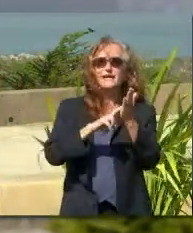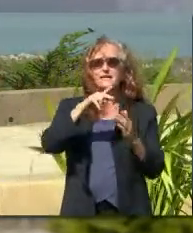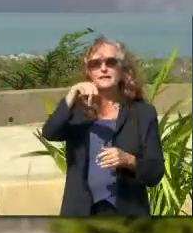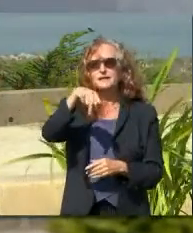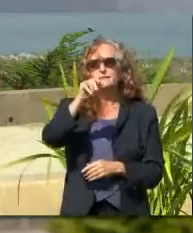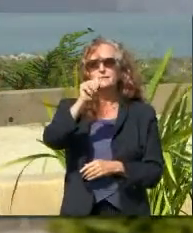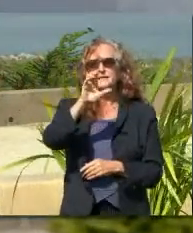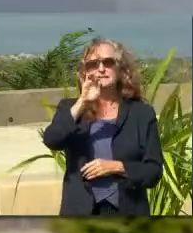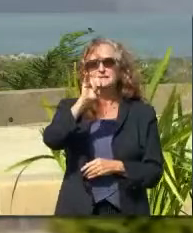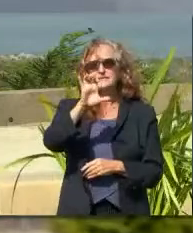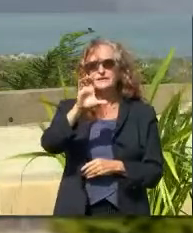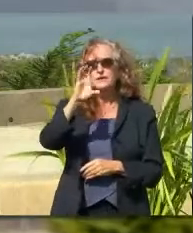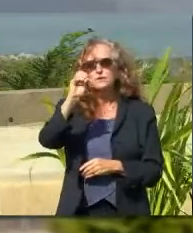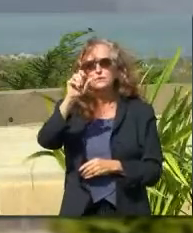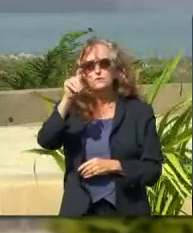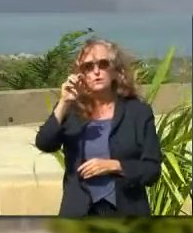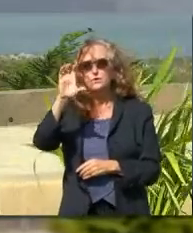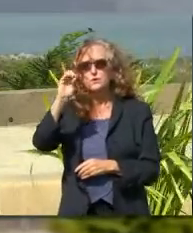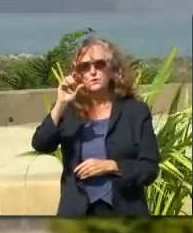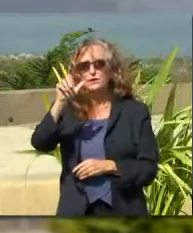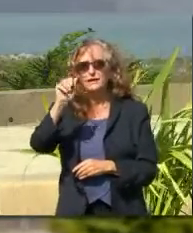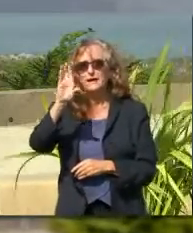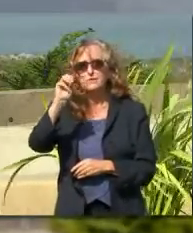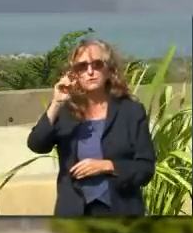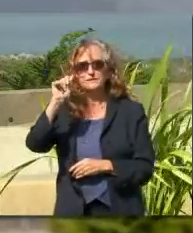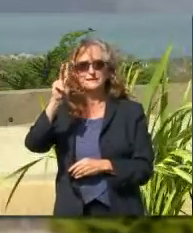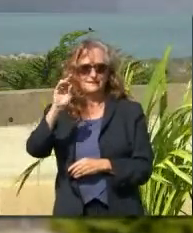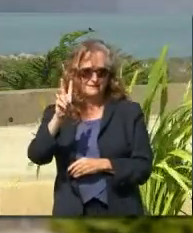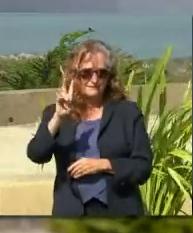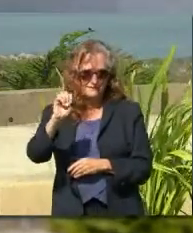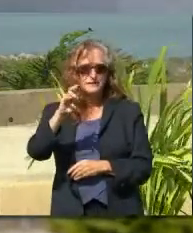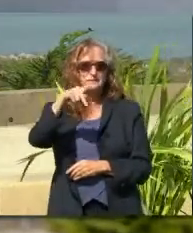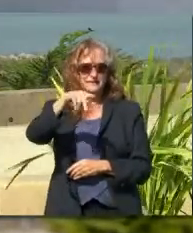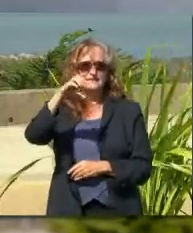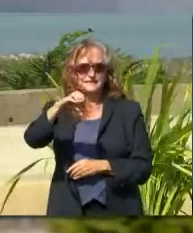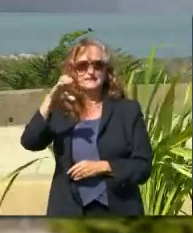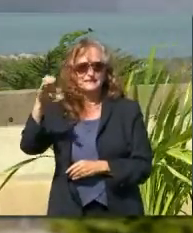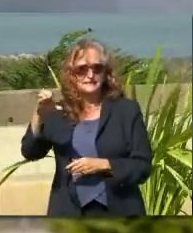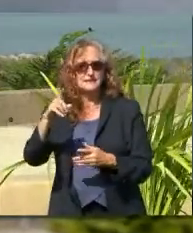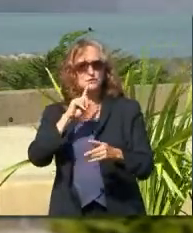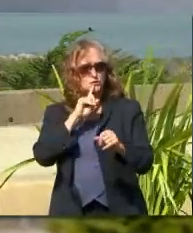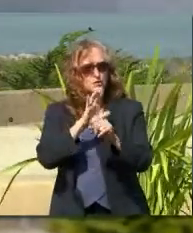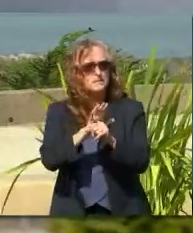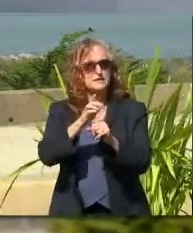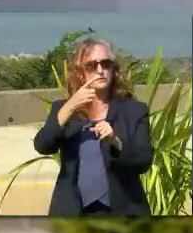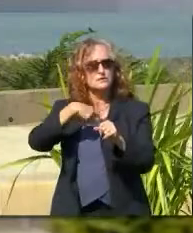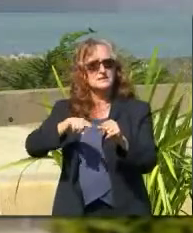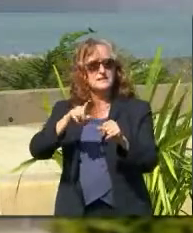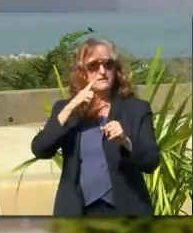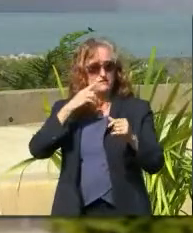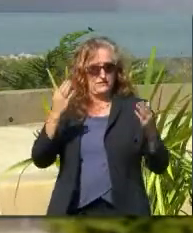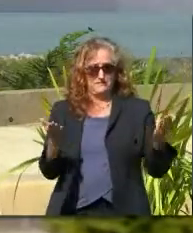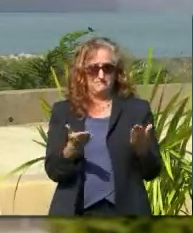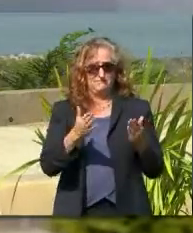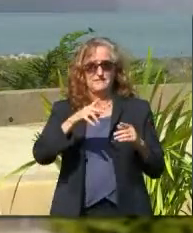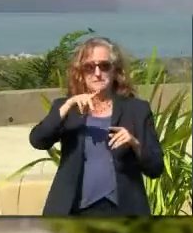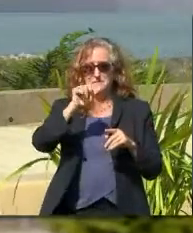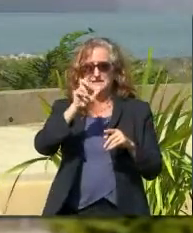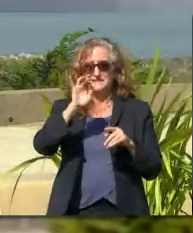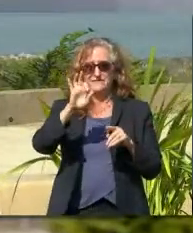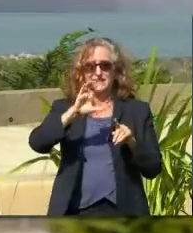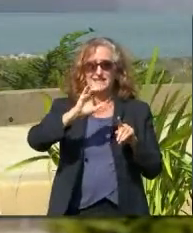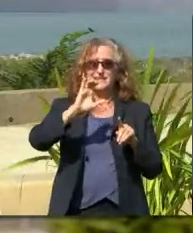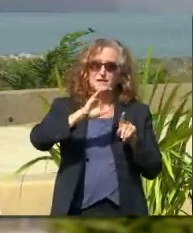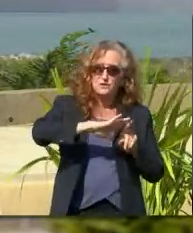Coast Collaborative to recommit ourselves to the future of this particular region of the world, but to set